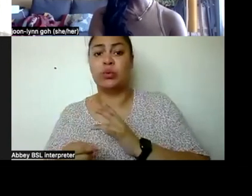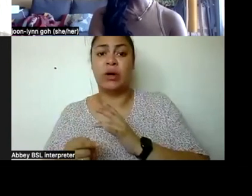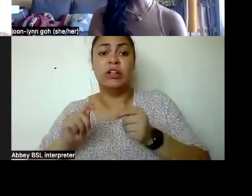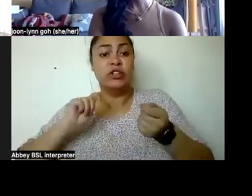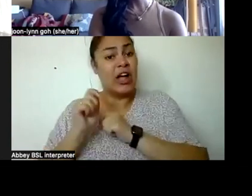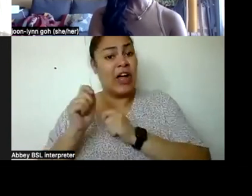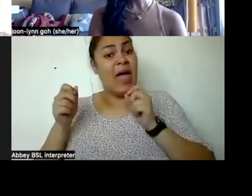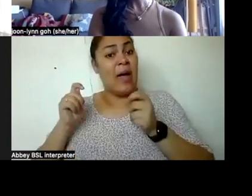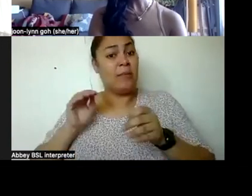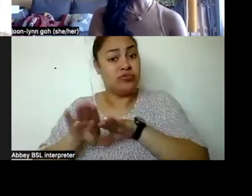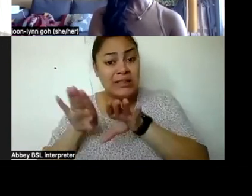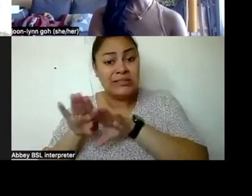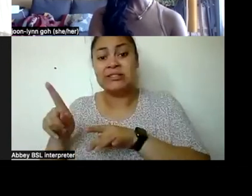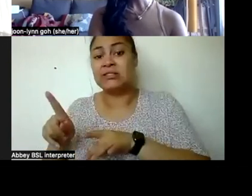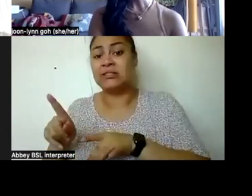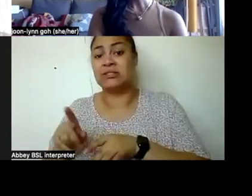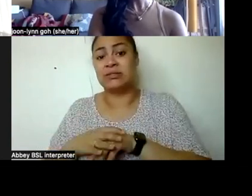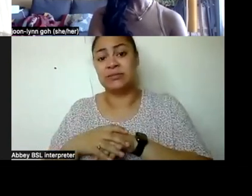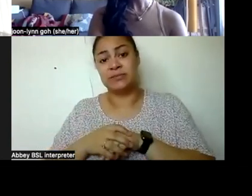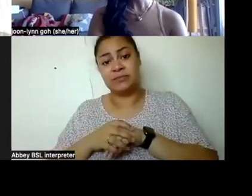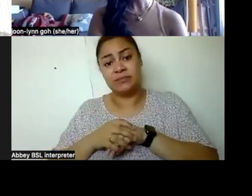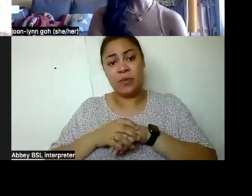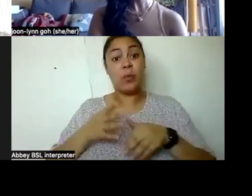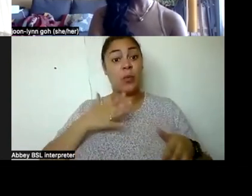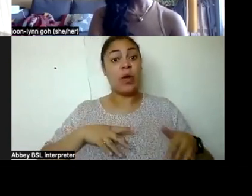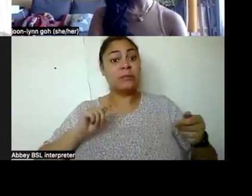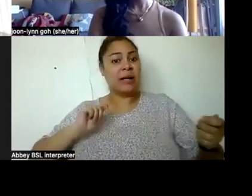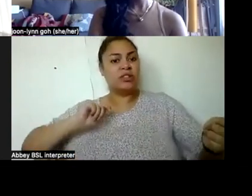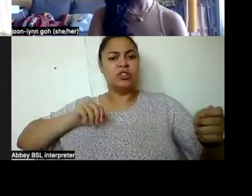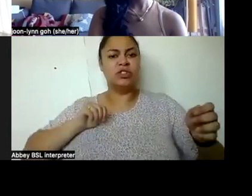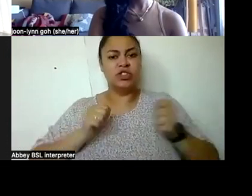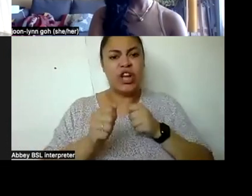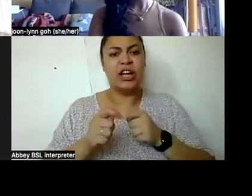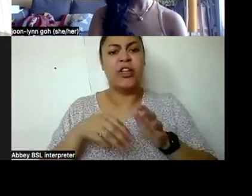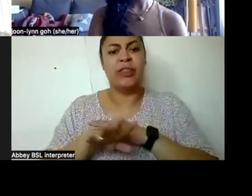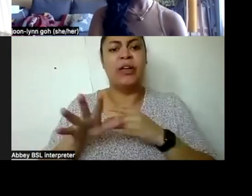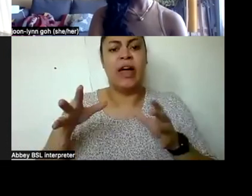change their practice. So yes, we really want to sort of make that shift within the sector.